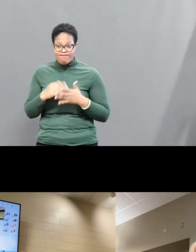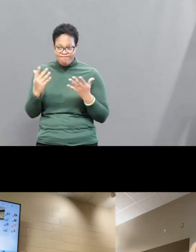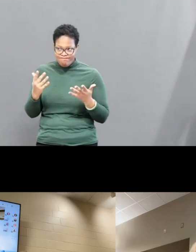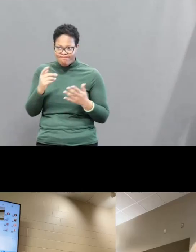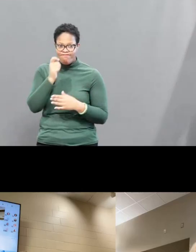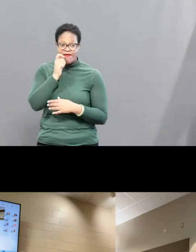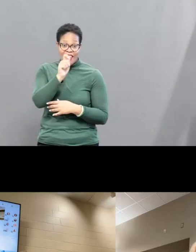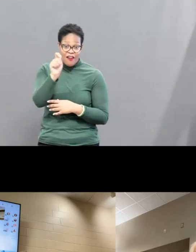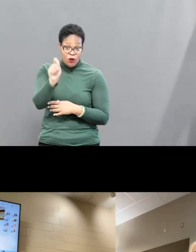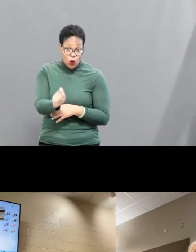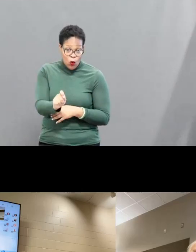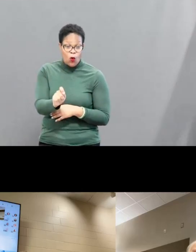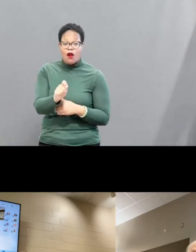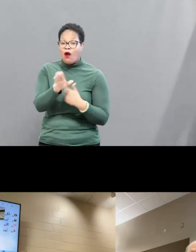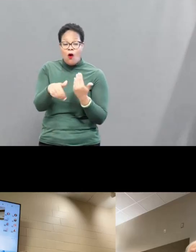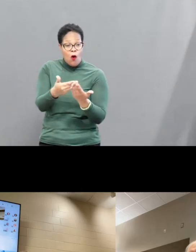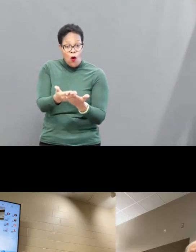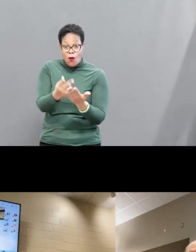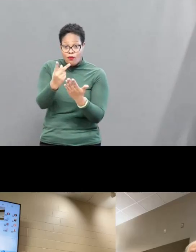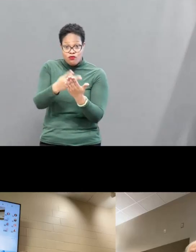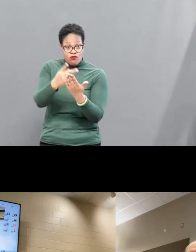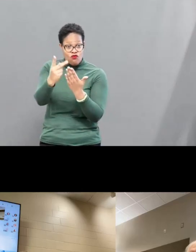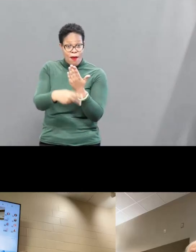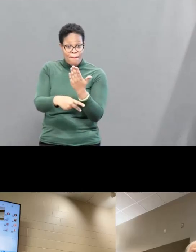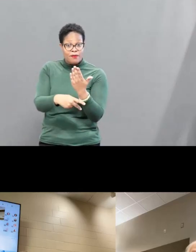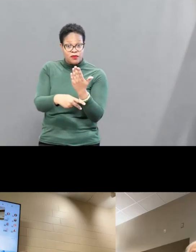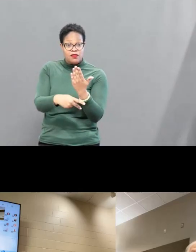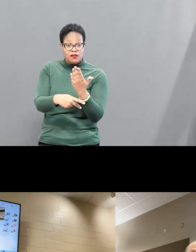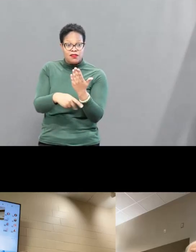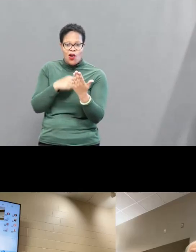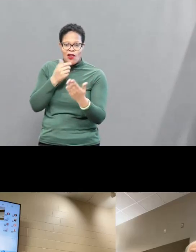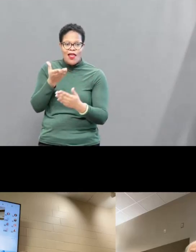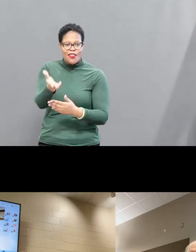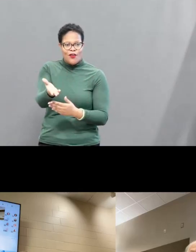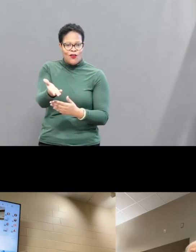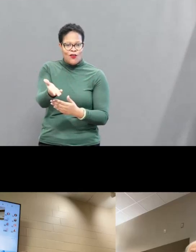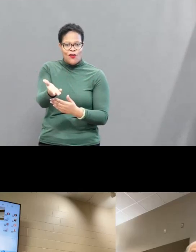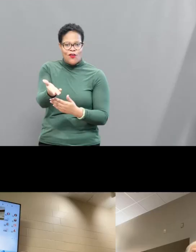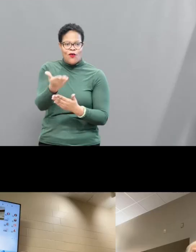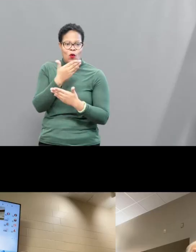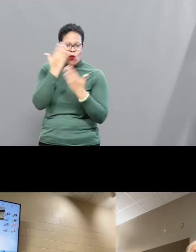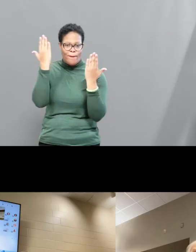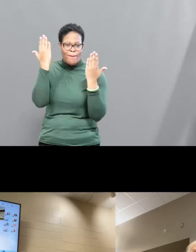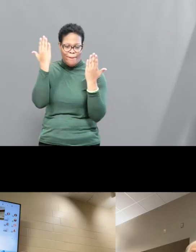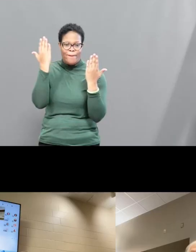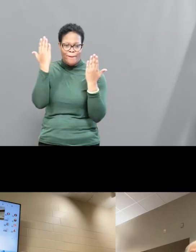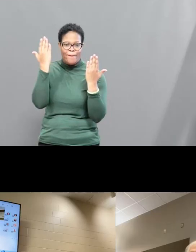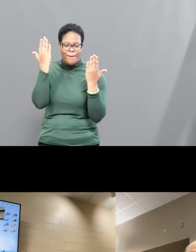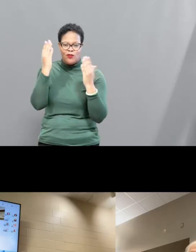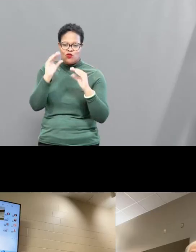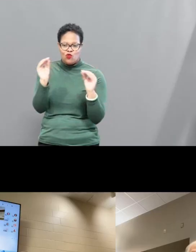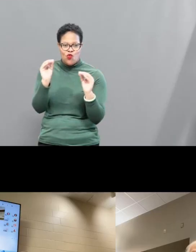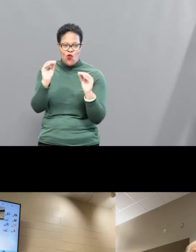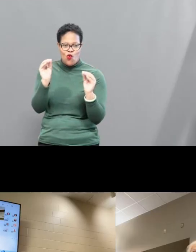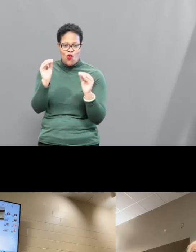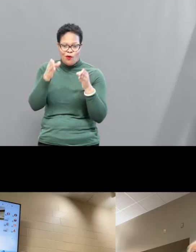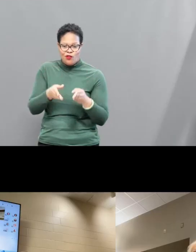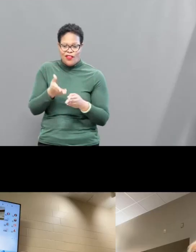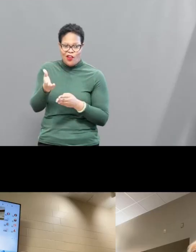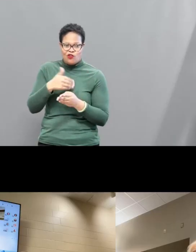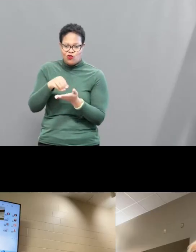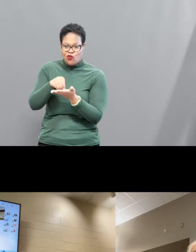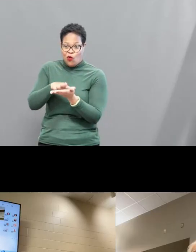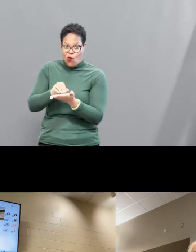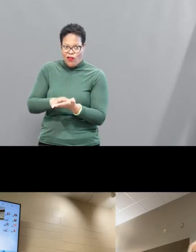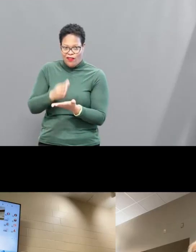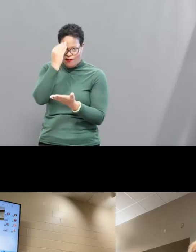Therefore, all those programs are not there that record this.